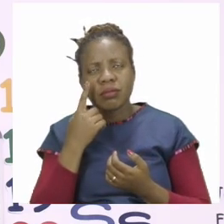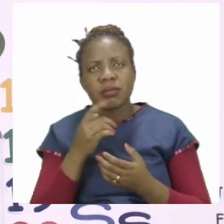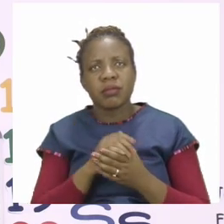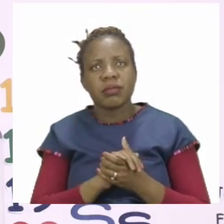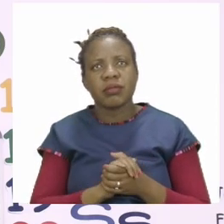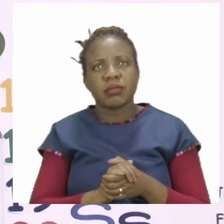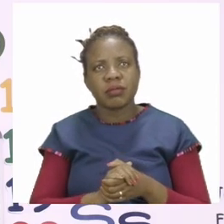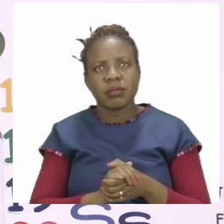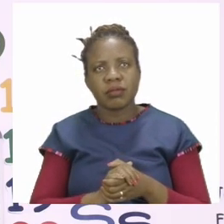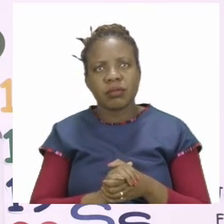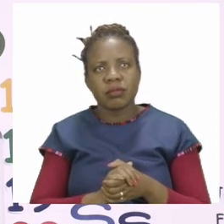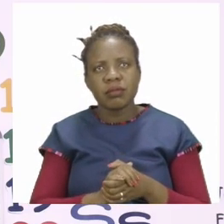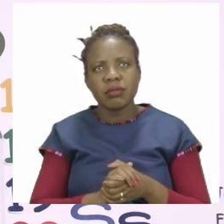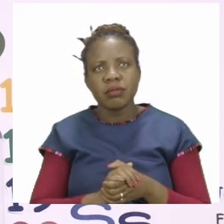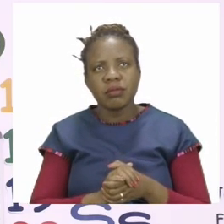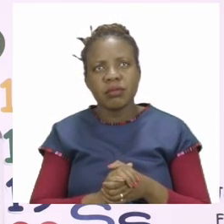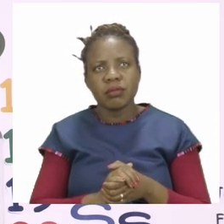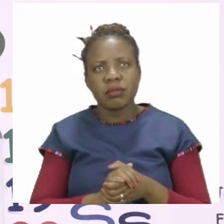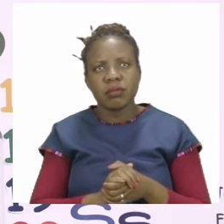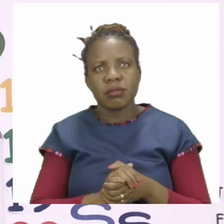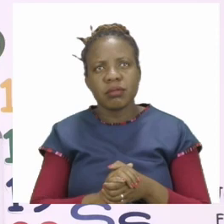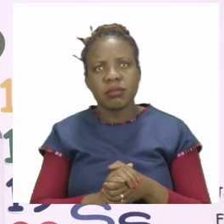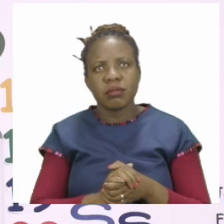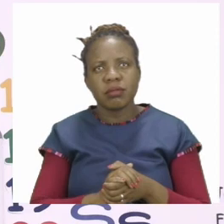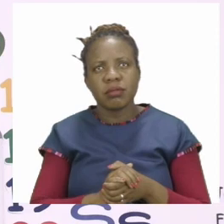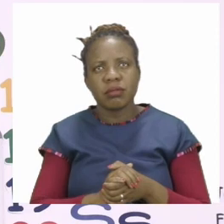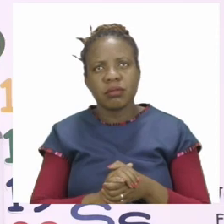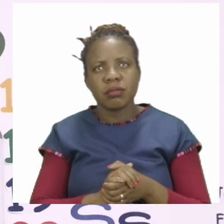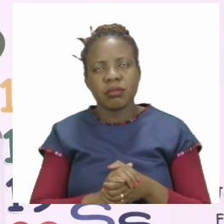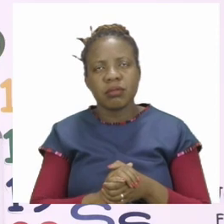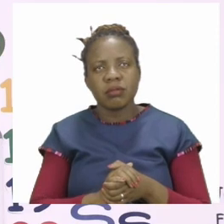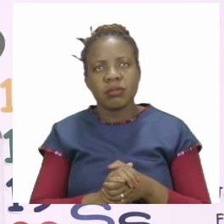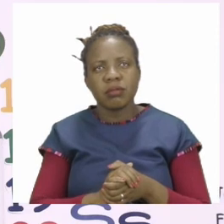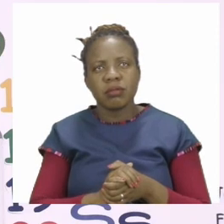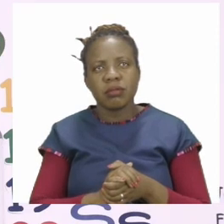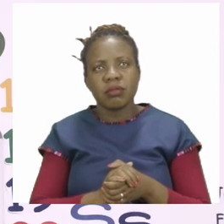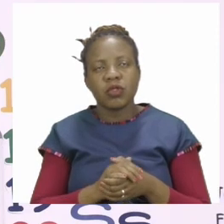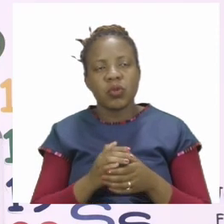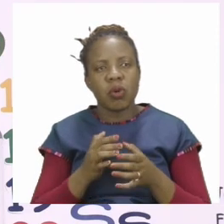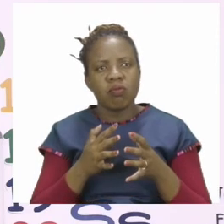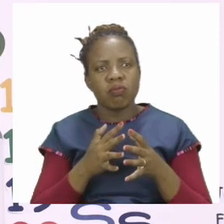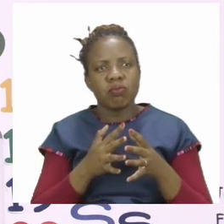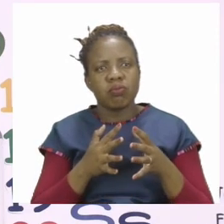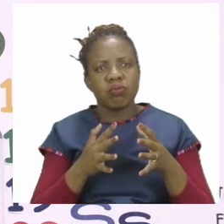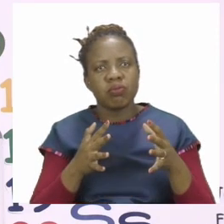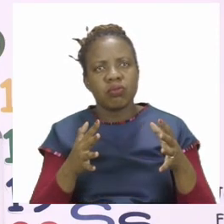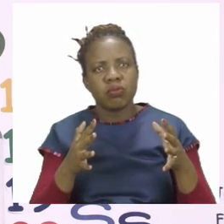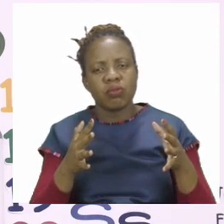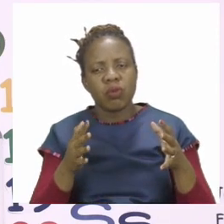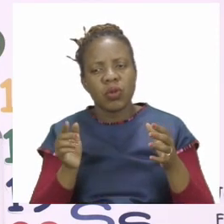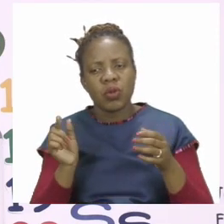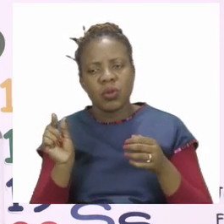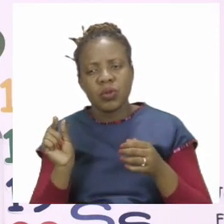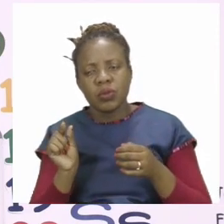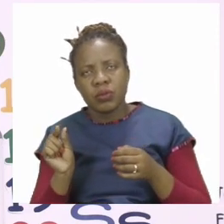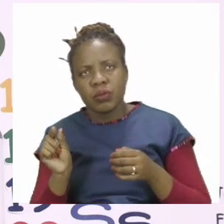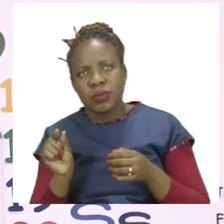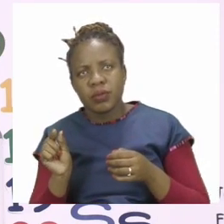look further away or closer or bigger or smaller